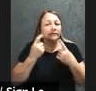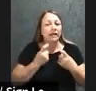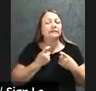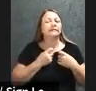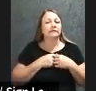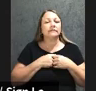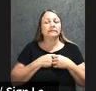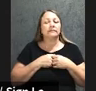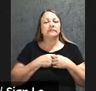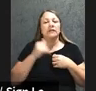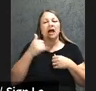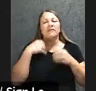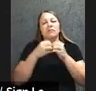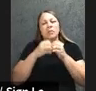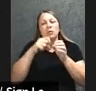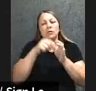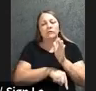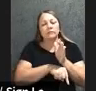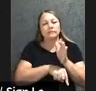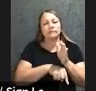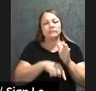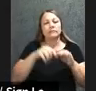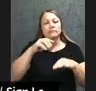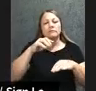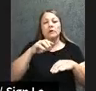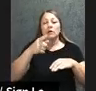there's some more information about how to find free